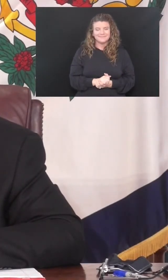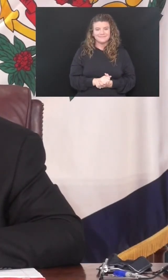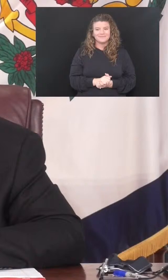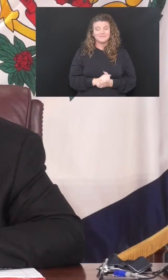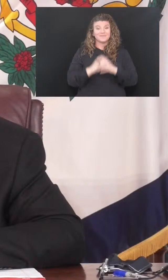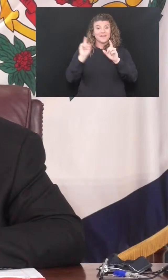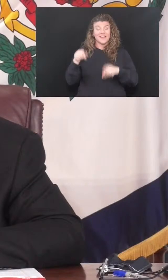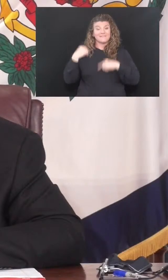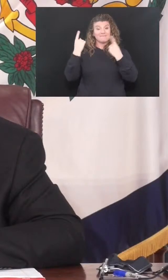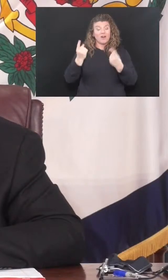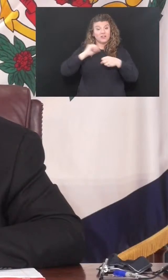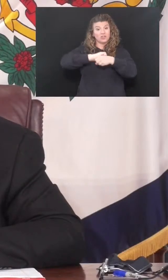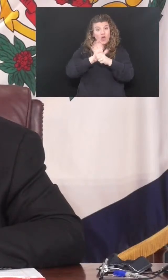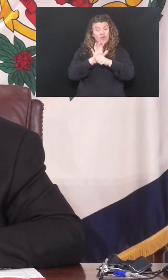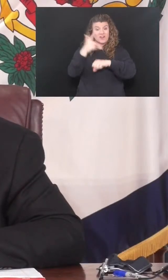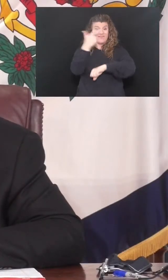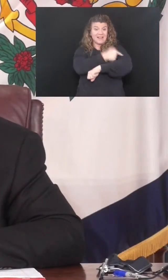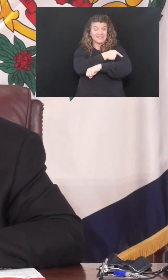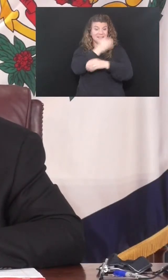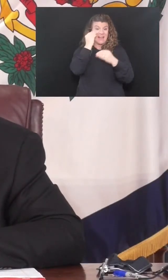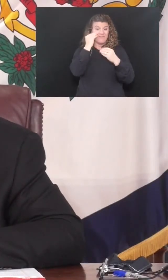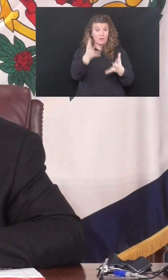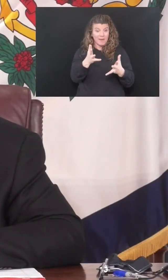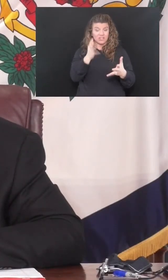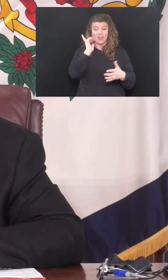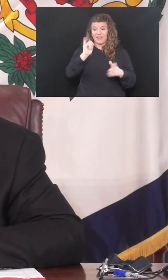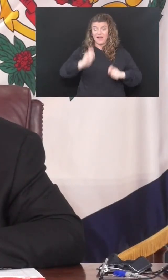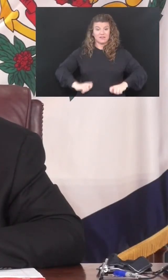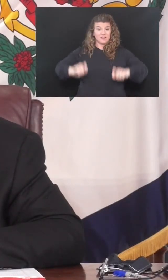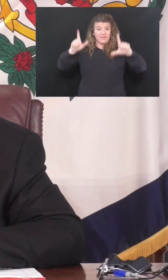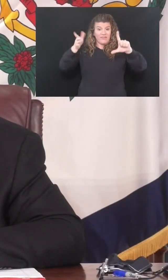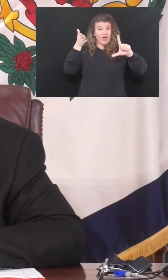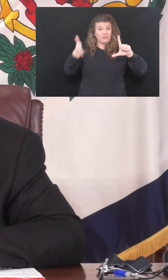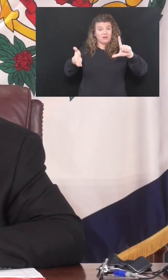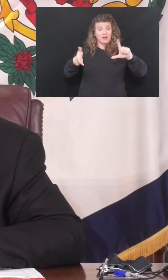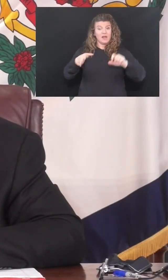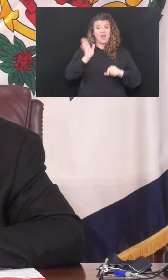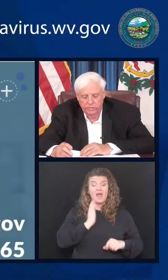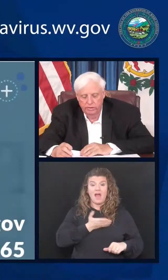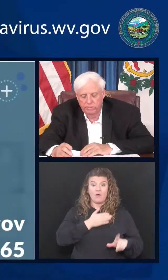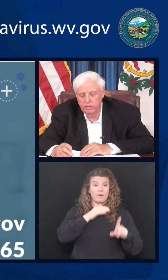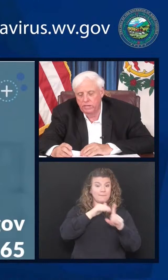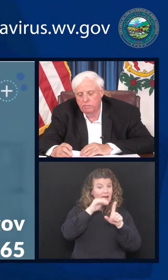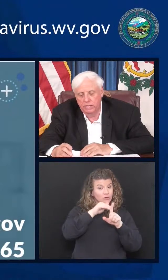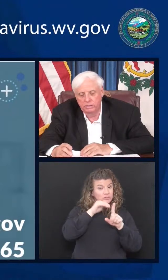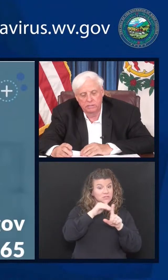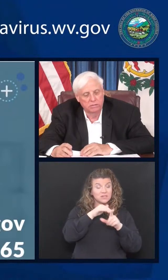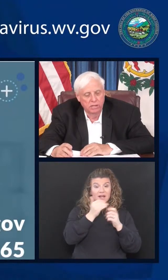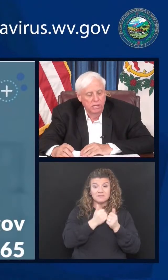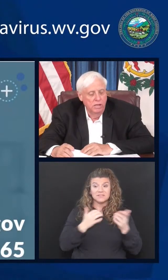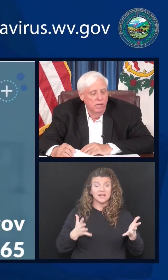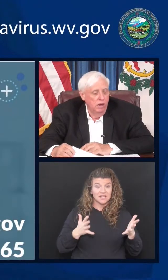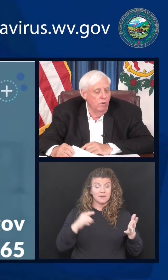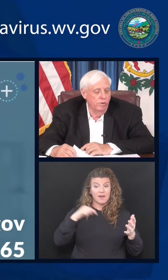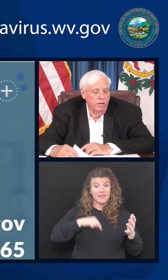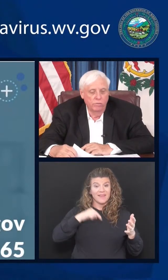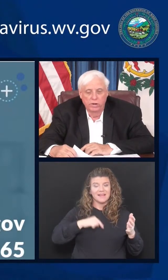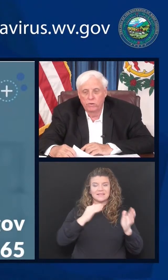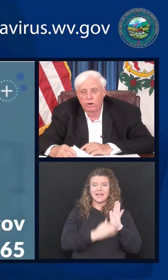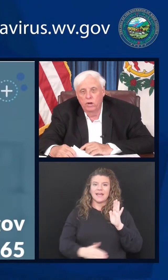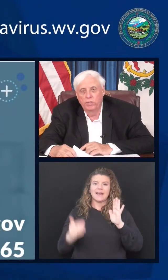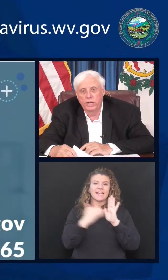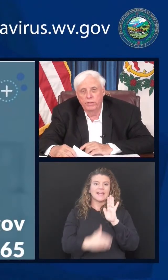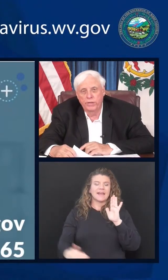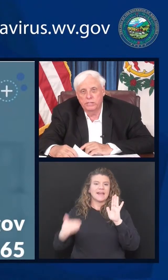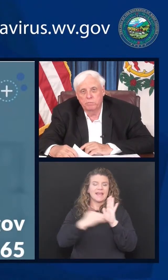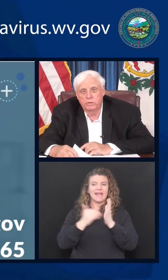As far as the COVID vaccine info line, it's up there. As far as our reminders and everything about this, over and over and